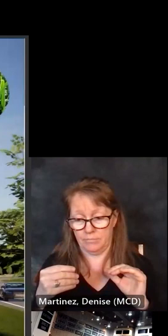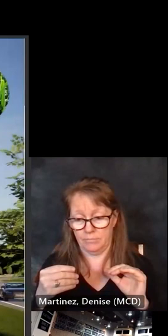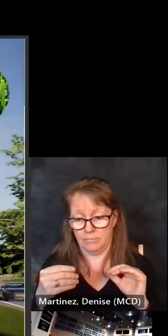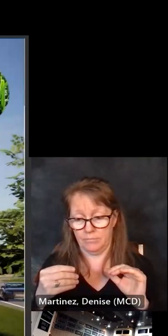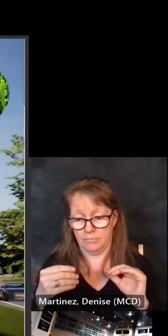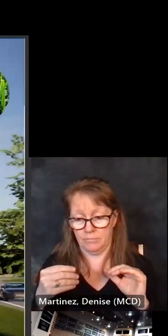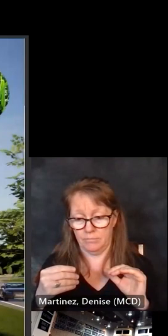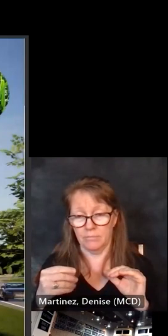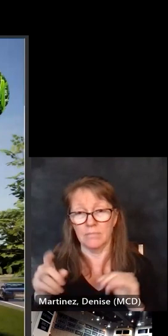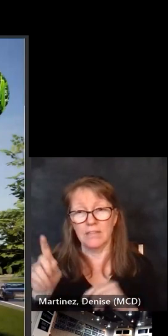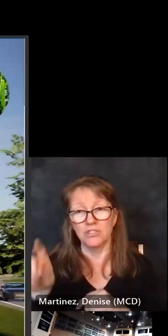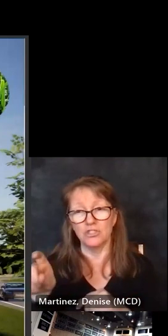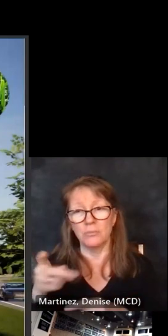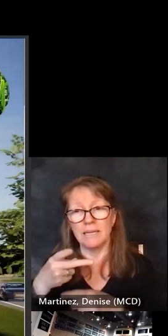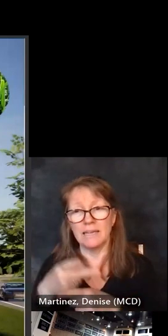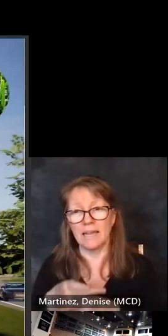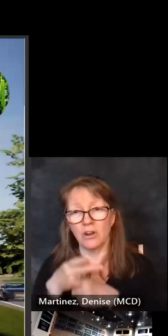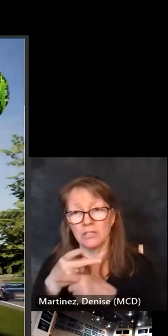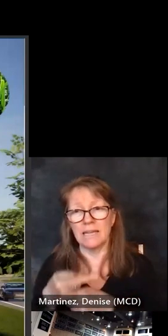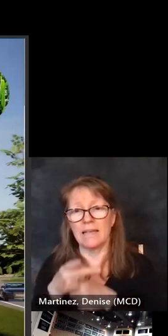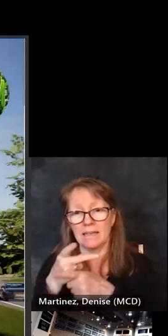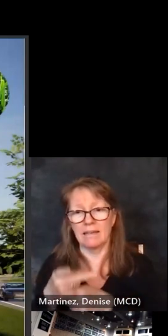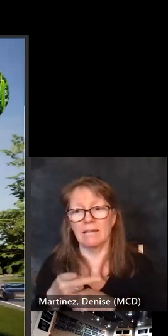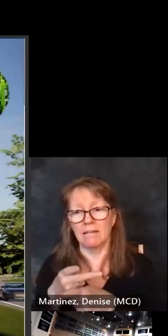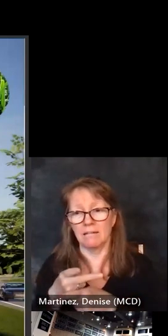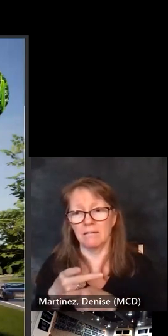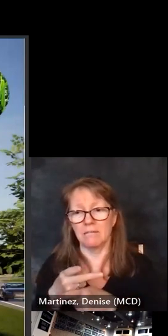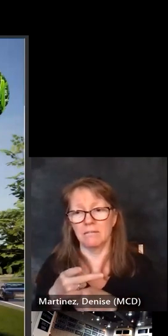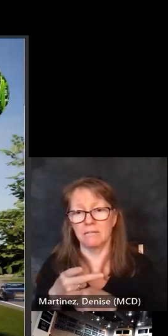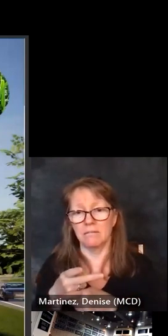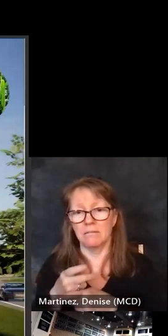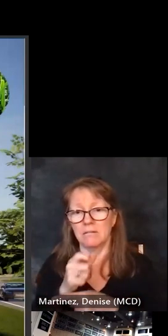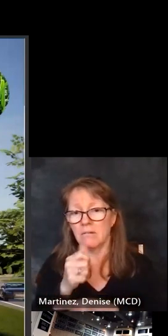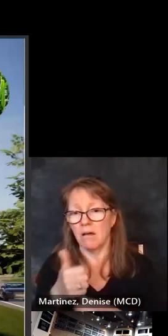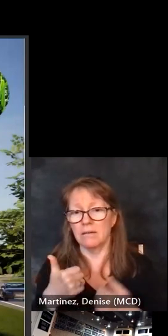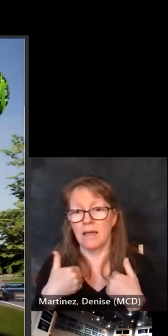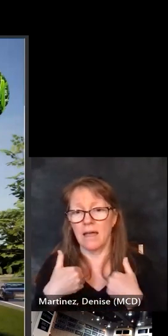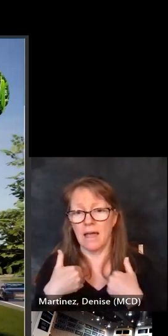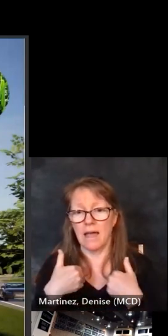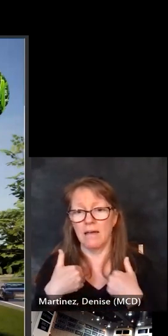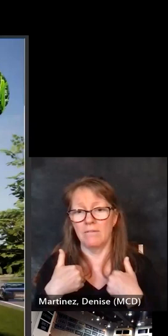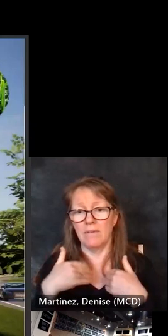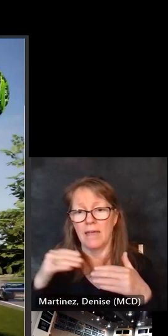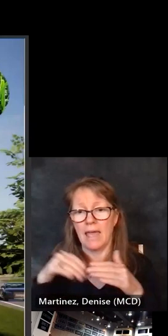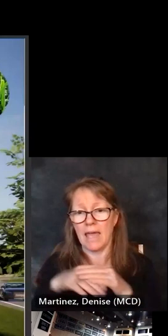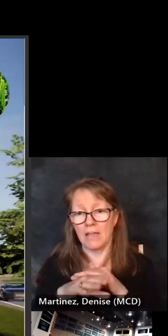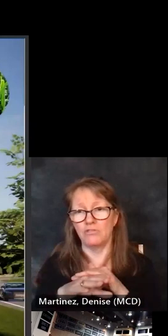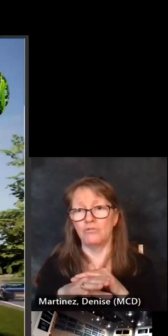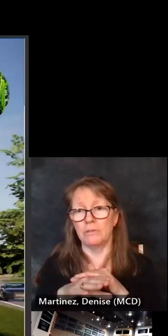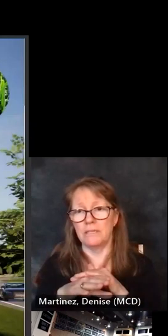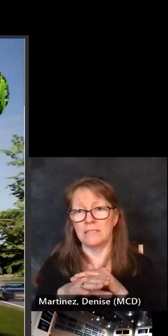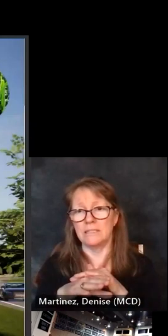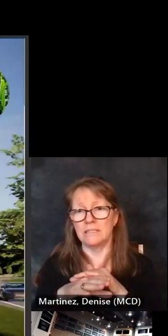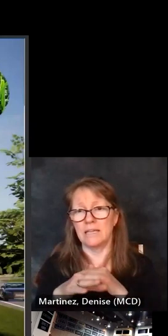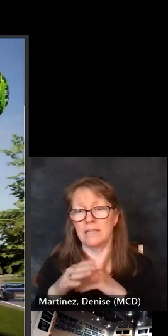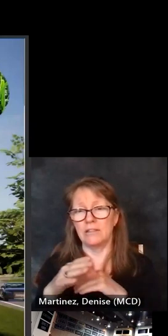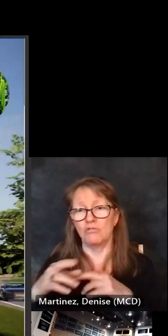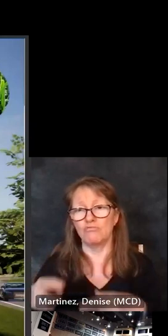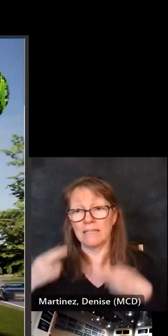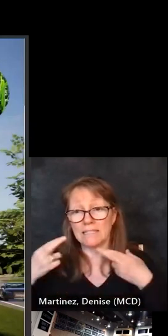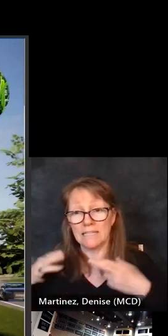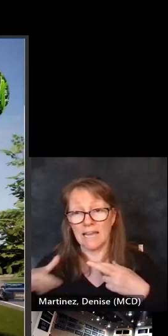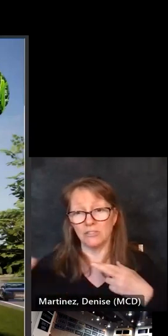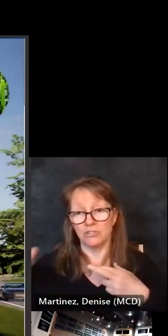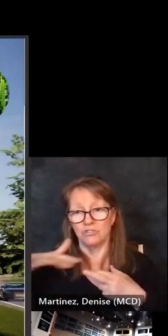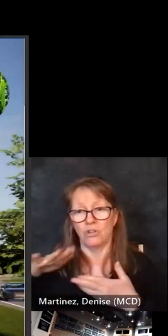there should be care taken not to have entryways in the residential parts of the